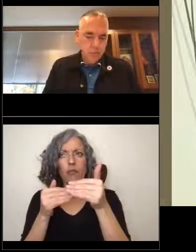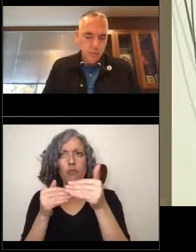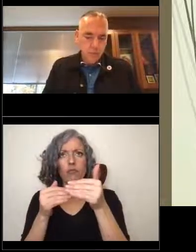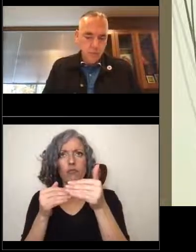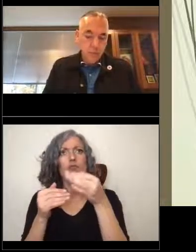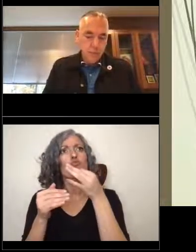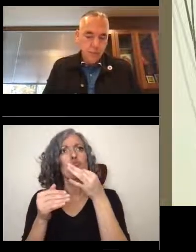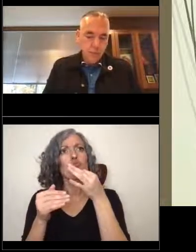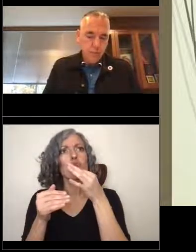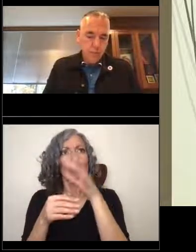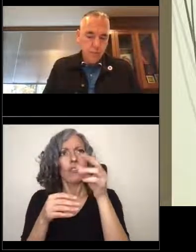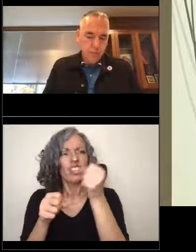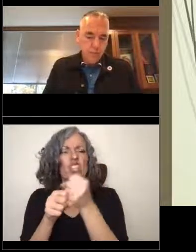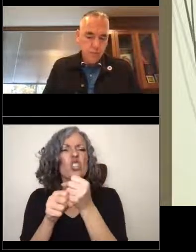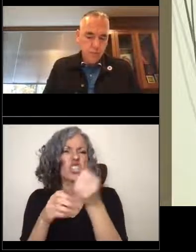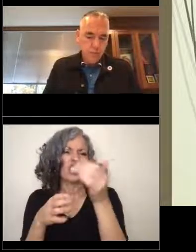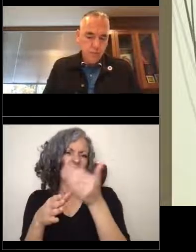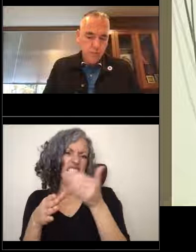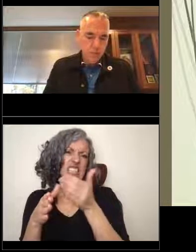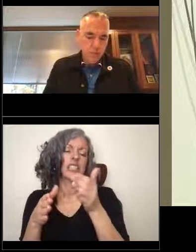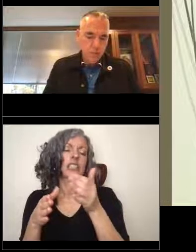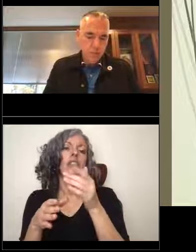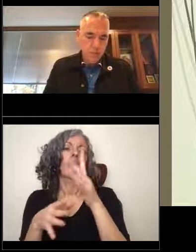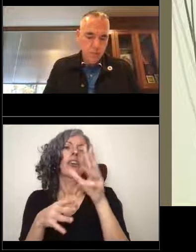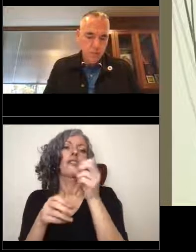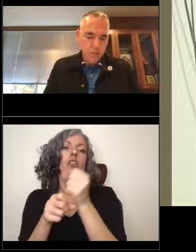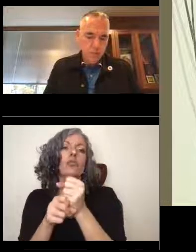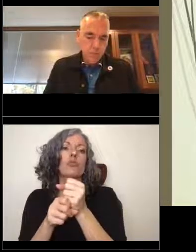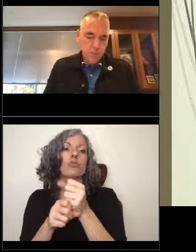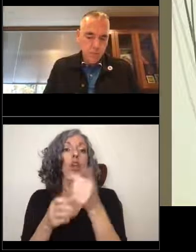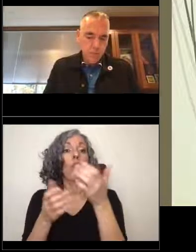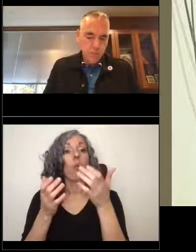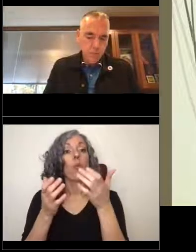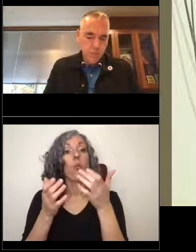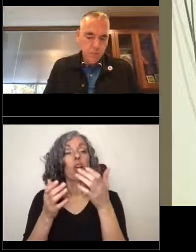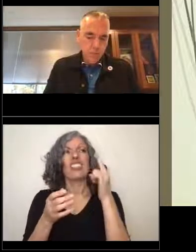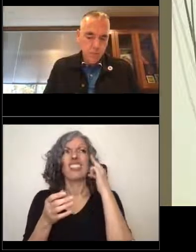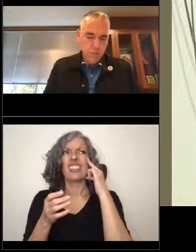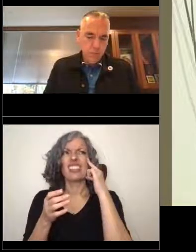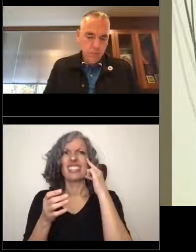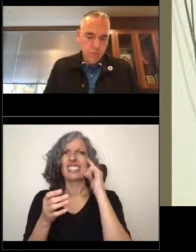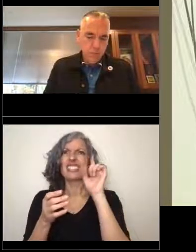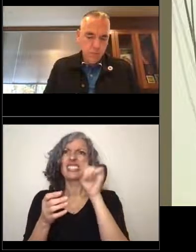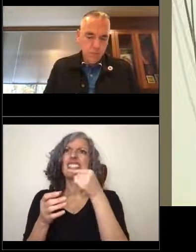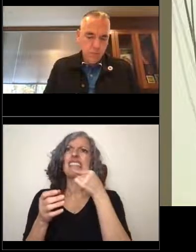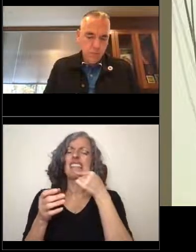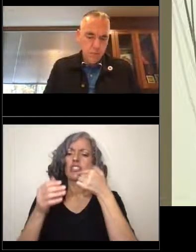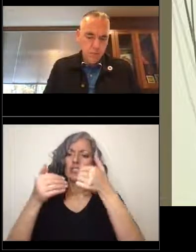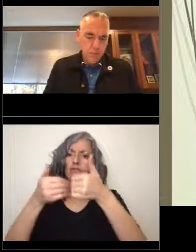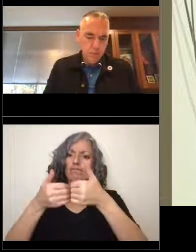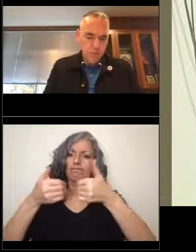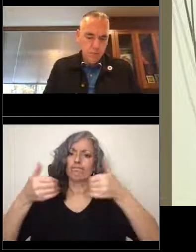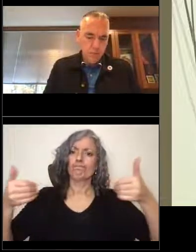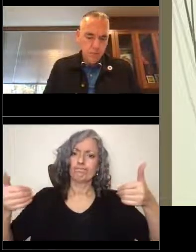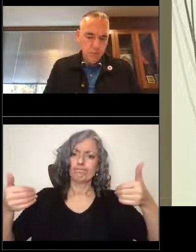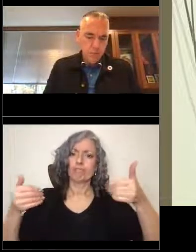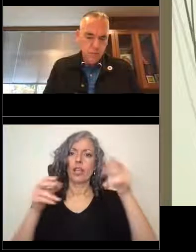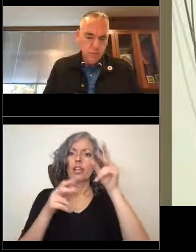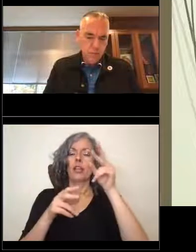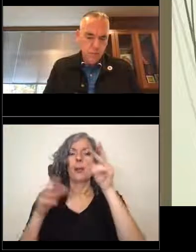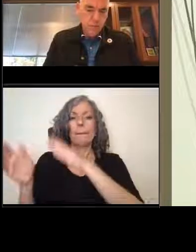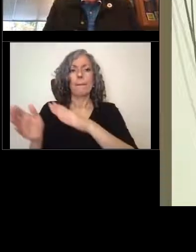so I wanted to highlight what right now seems to be a serious gap in terms of our planning around equity as this